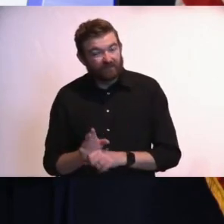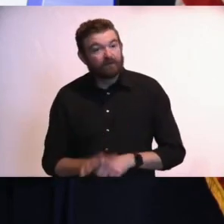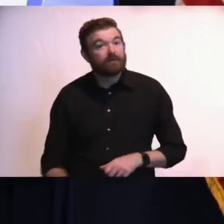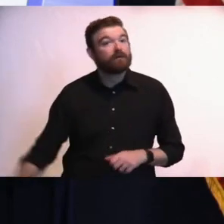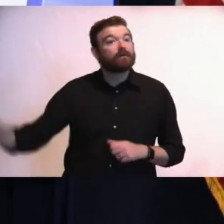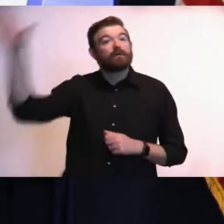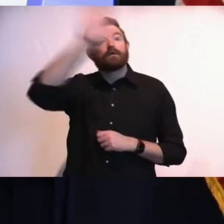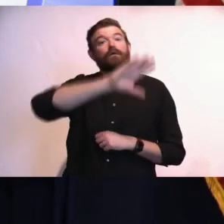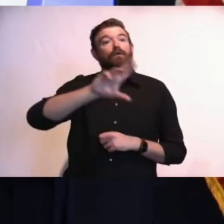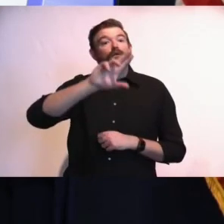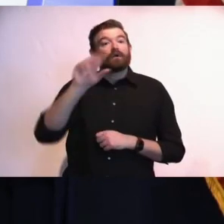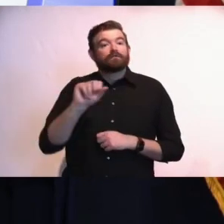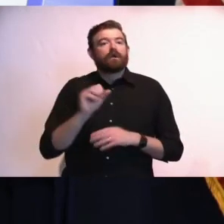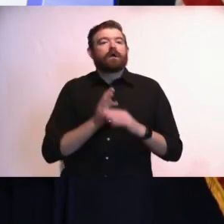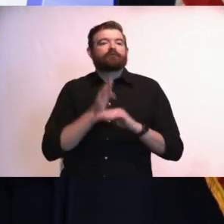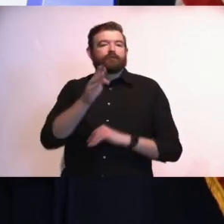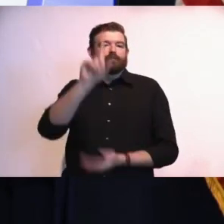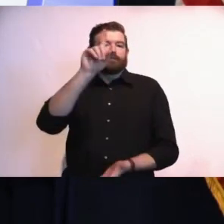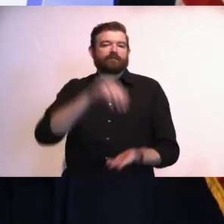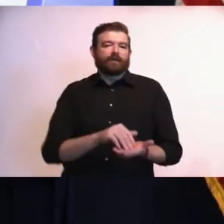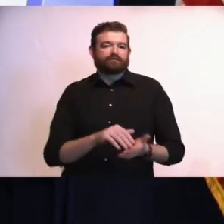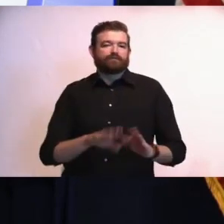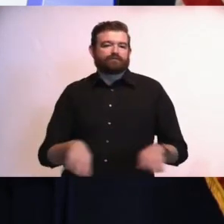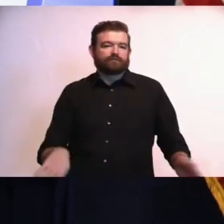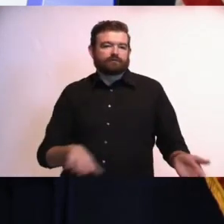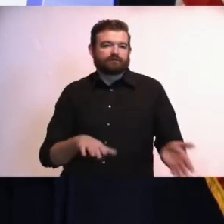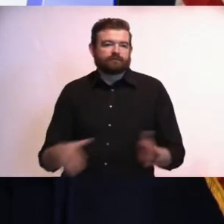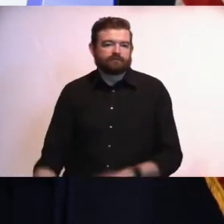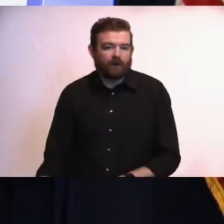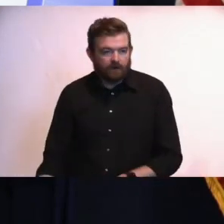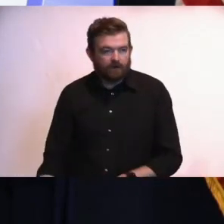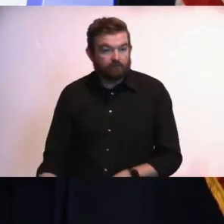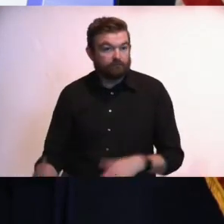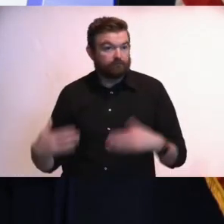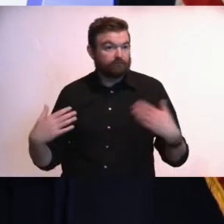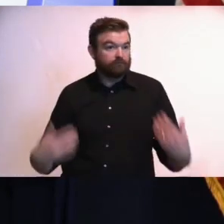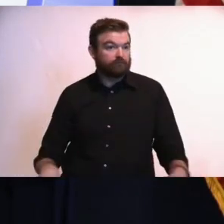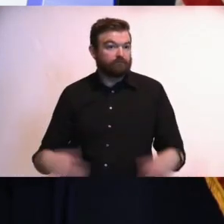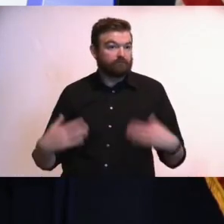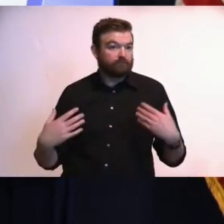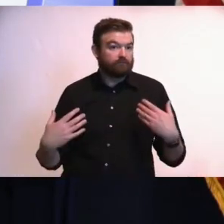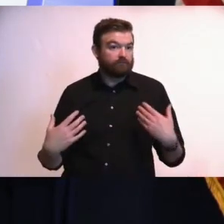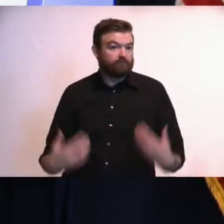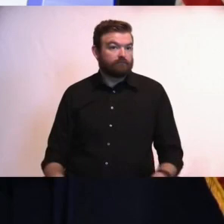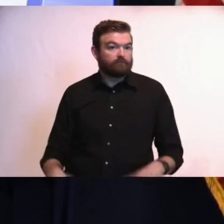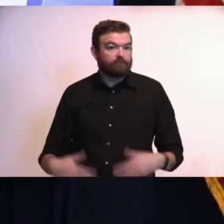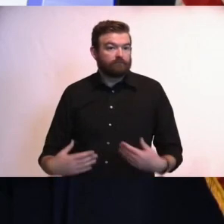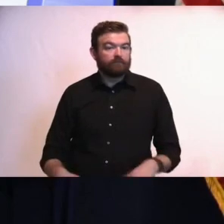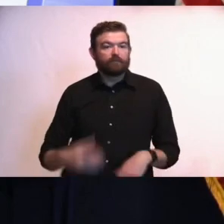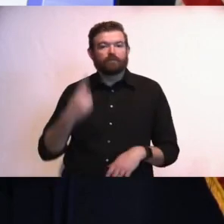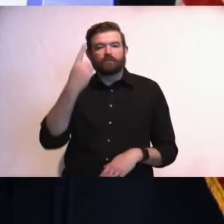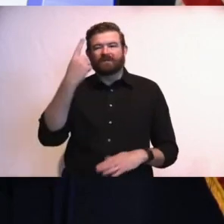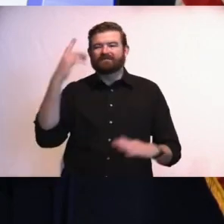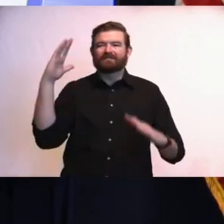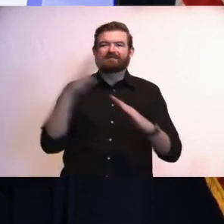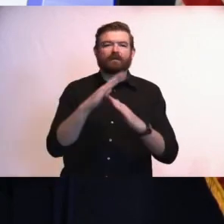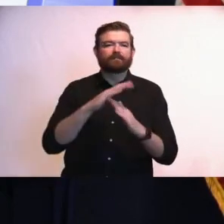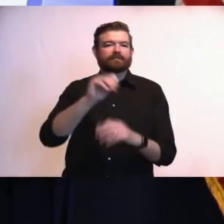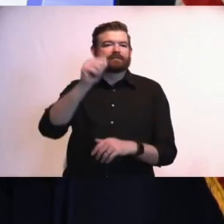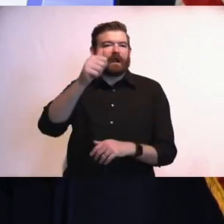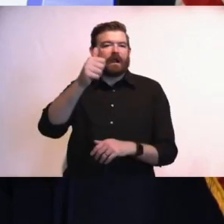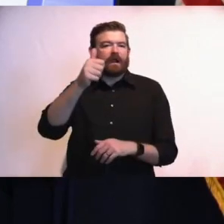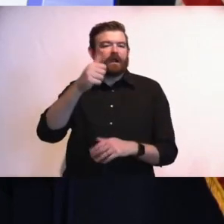died from COVID, making it one of the top 10 causes of death in children between the ages of 5 and